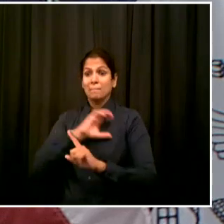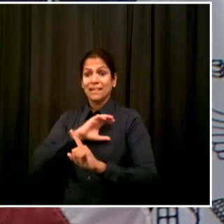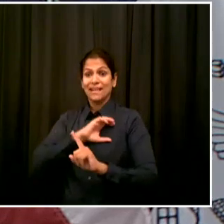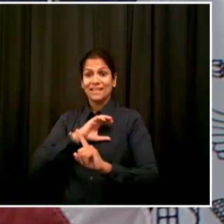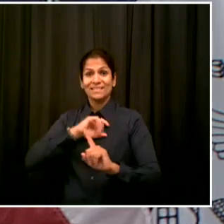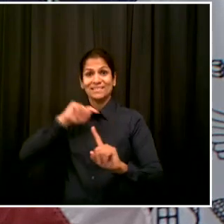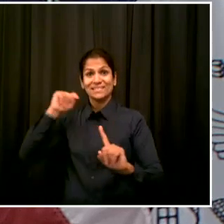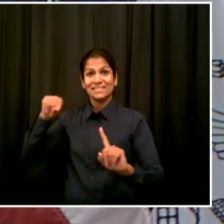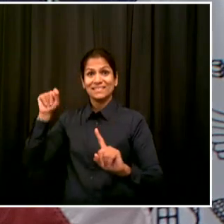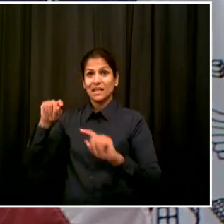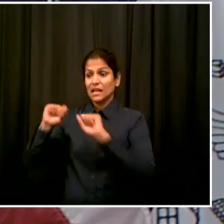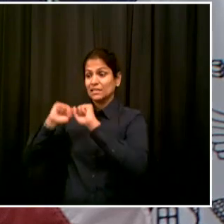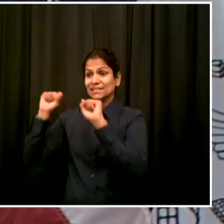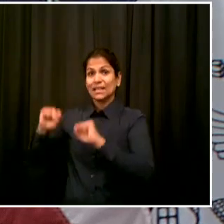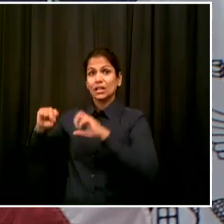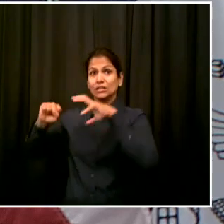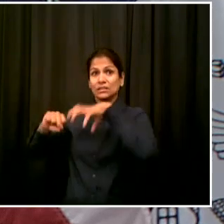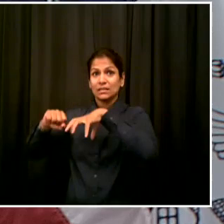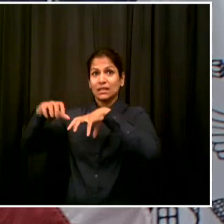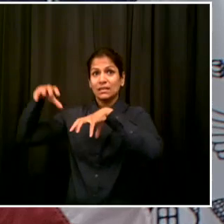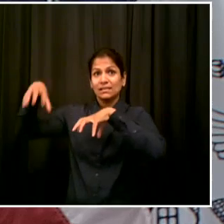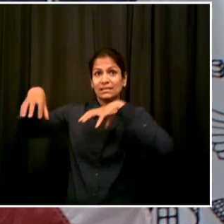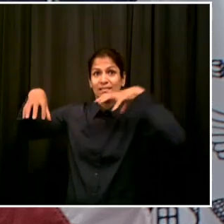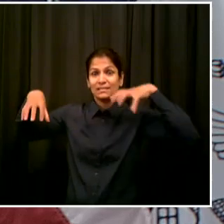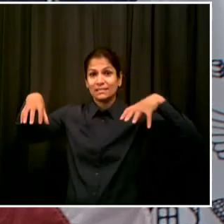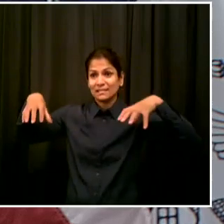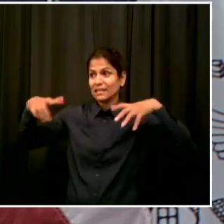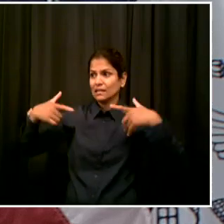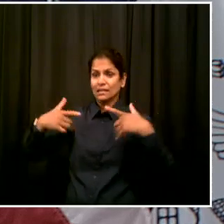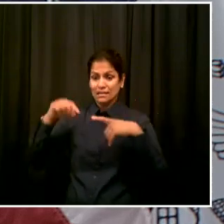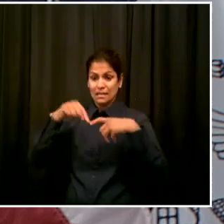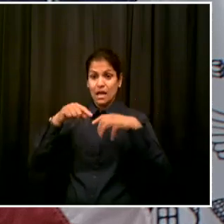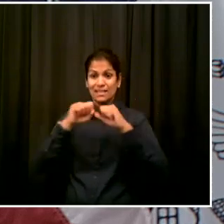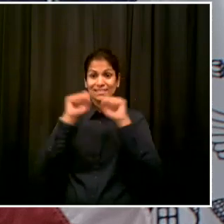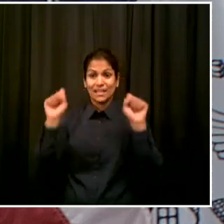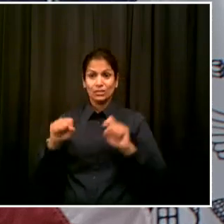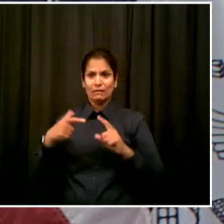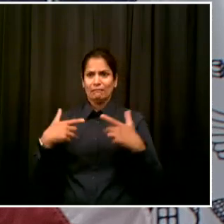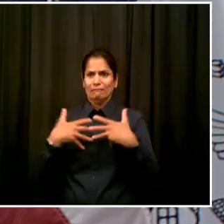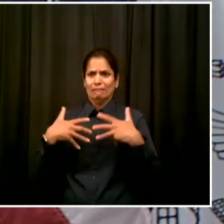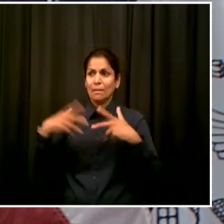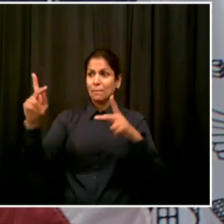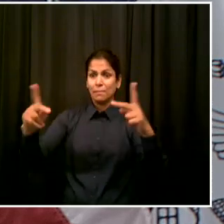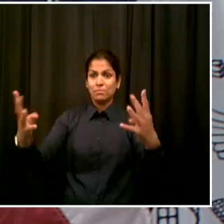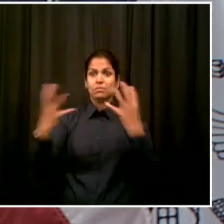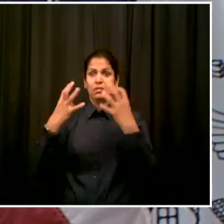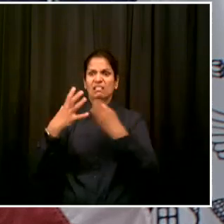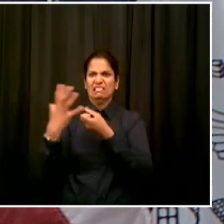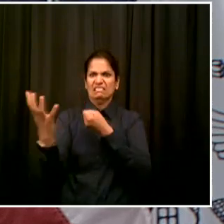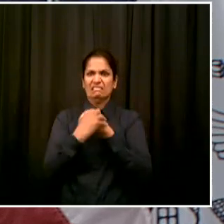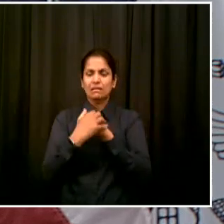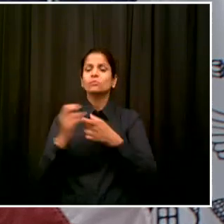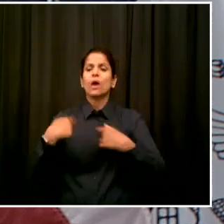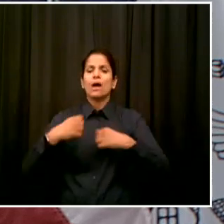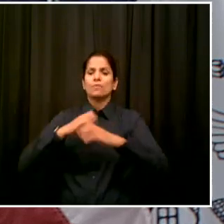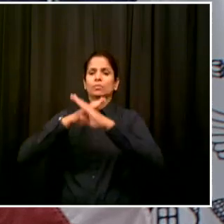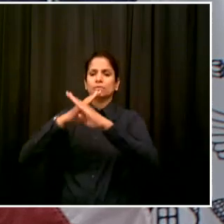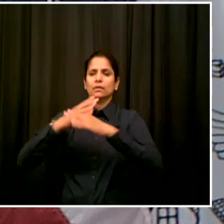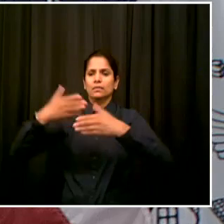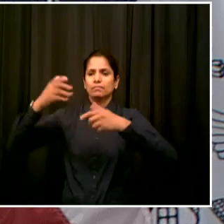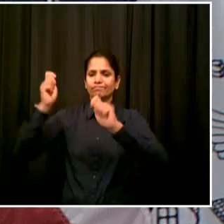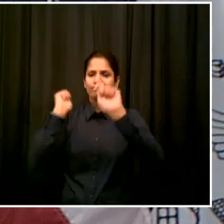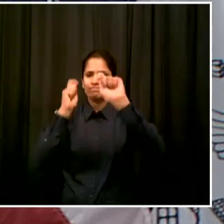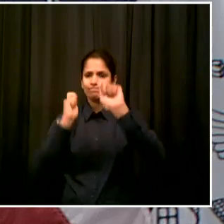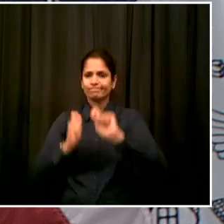And I think the fact that our precincts were properly protected, everyone involved was properly